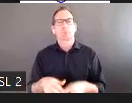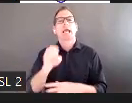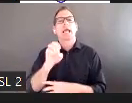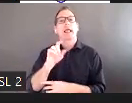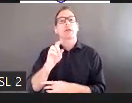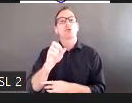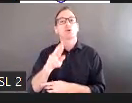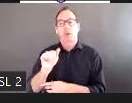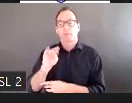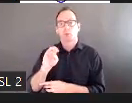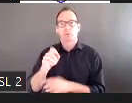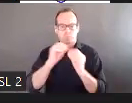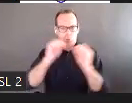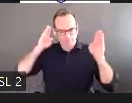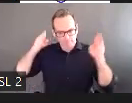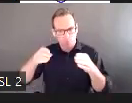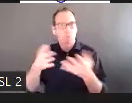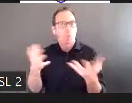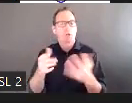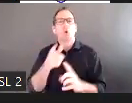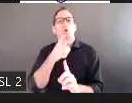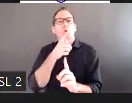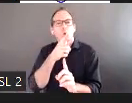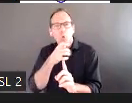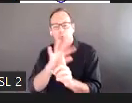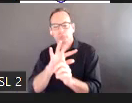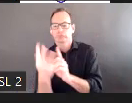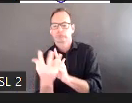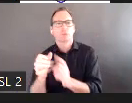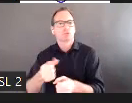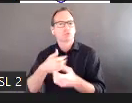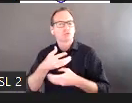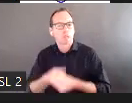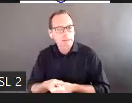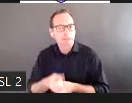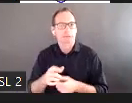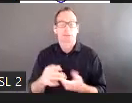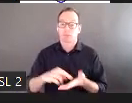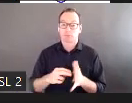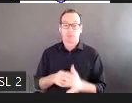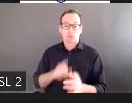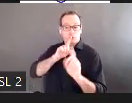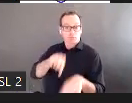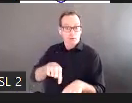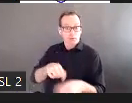are very, they're complex, and the response to it needs to be comprehensive.